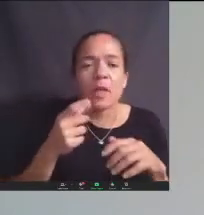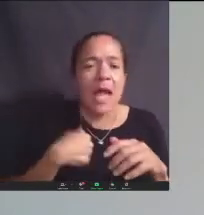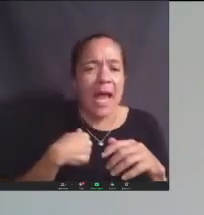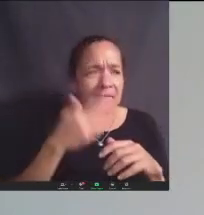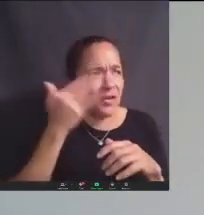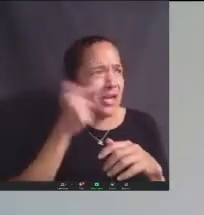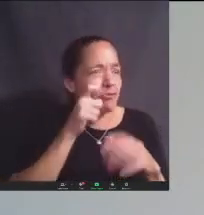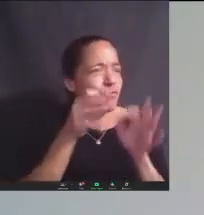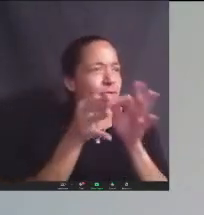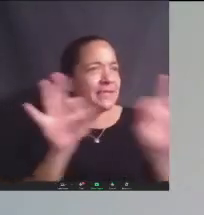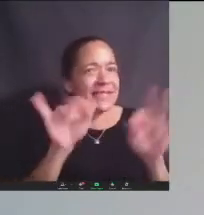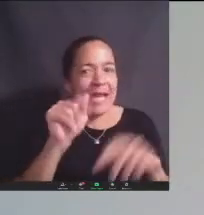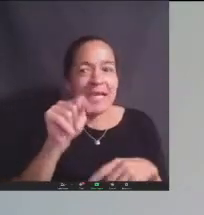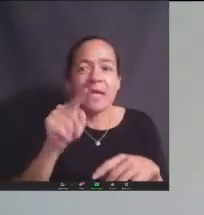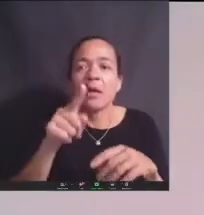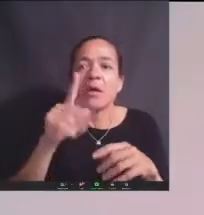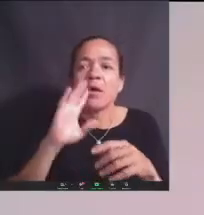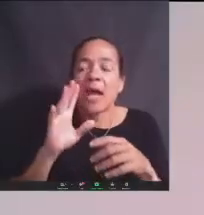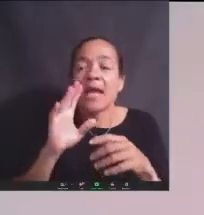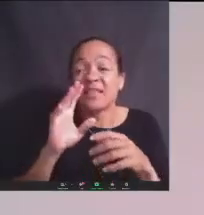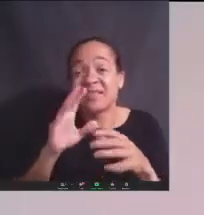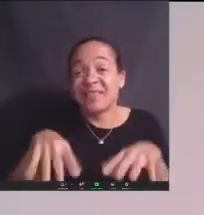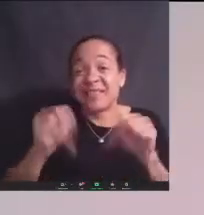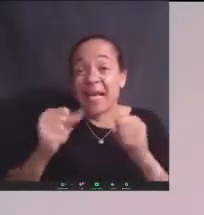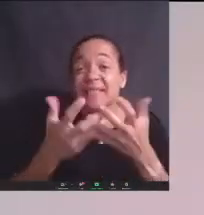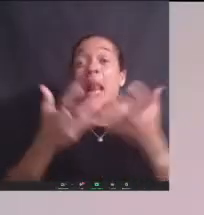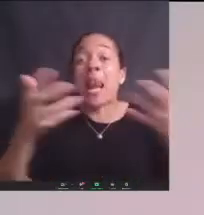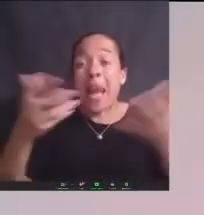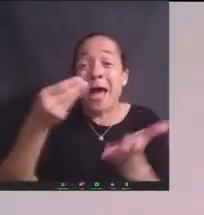of dollars to keep us poor. Trabian,